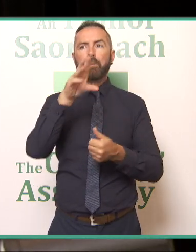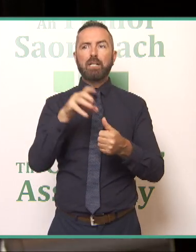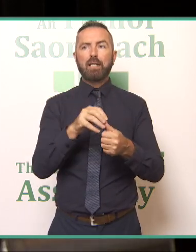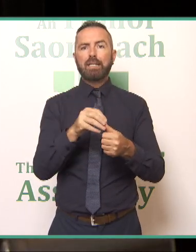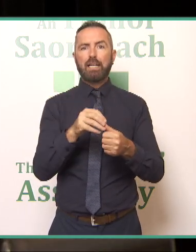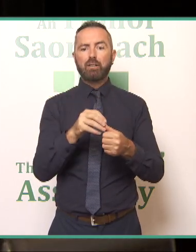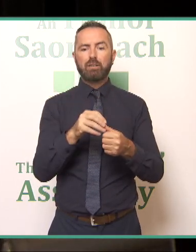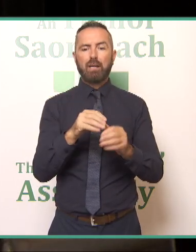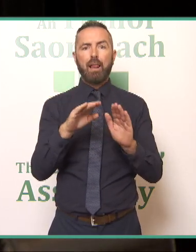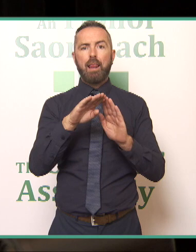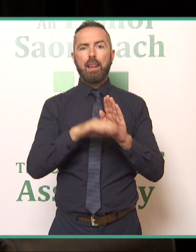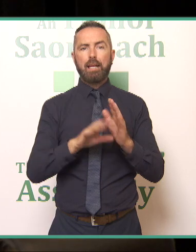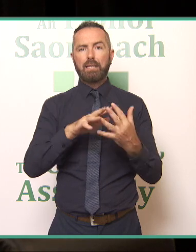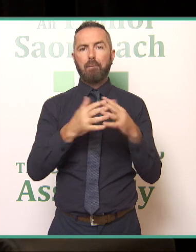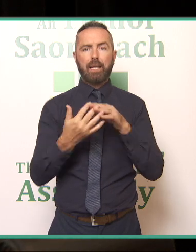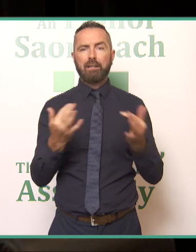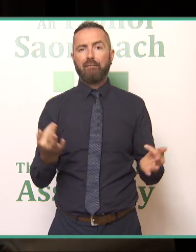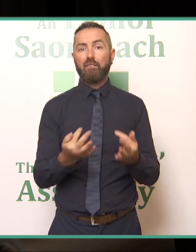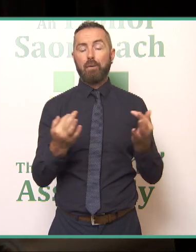specialization, less mixed farming.